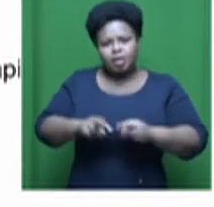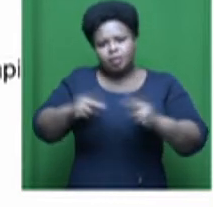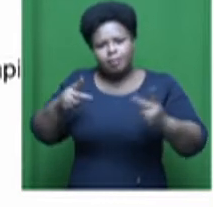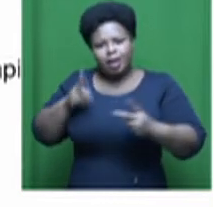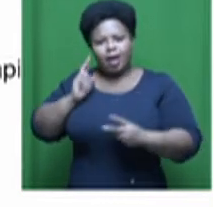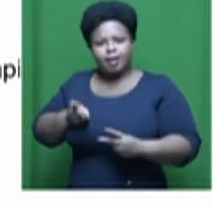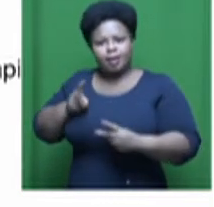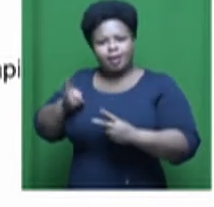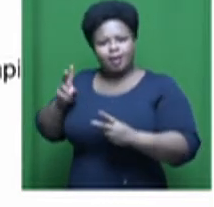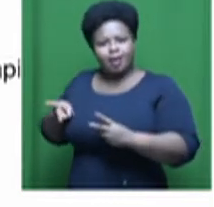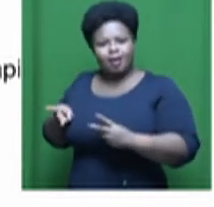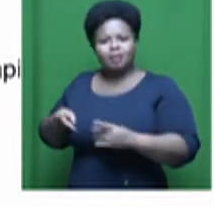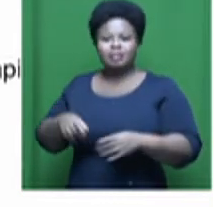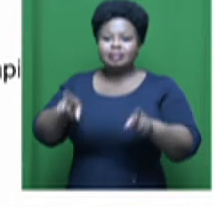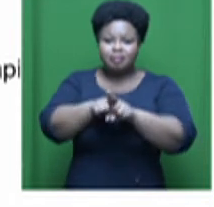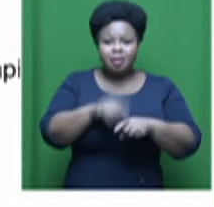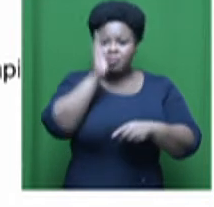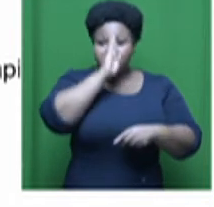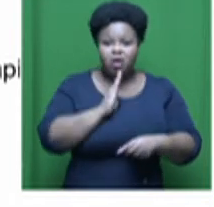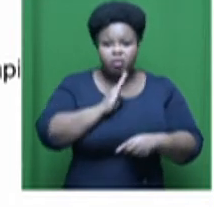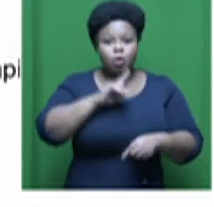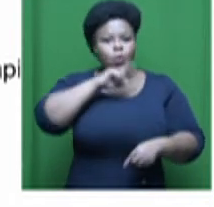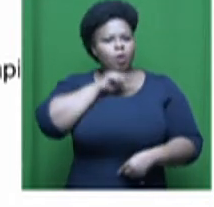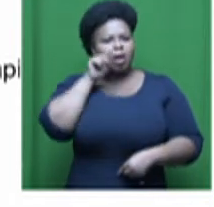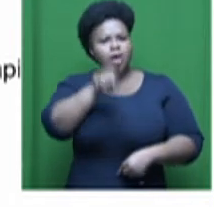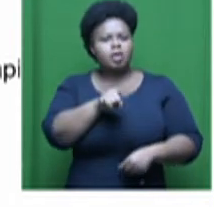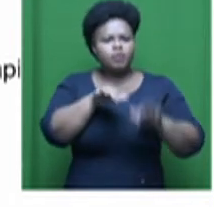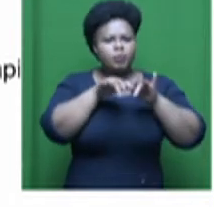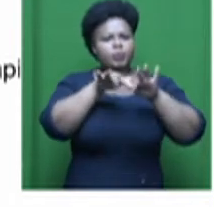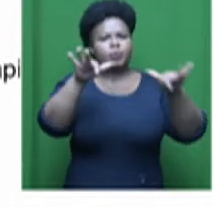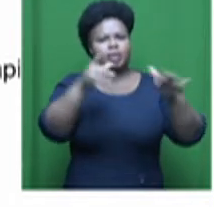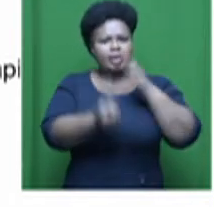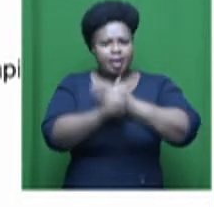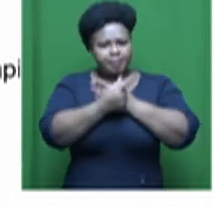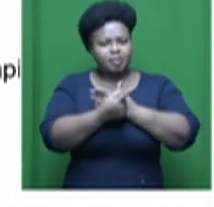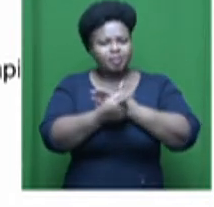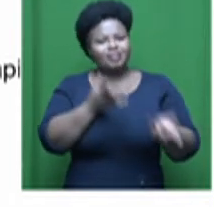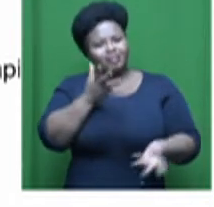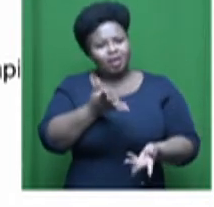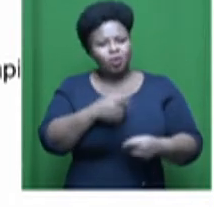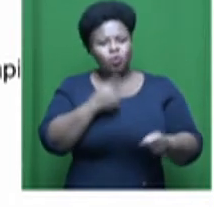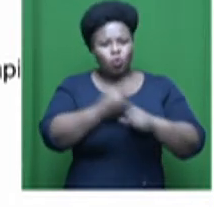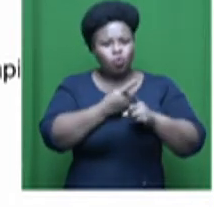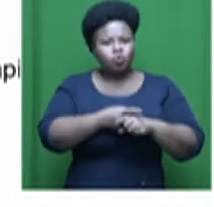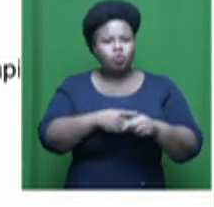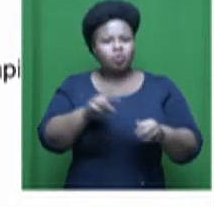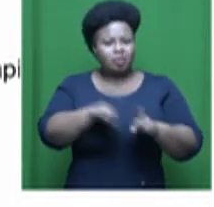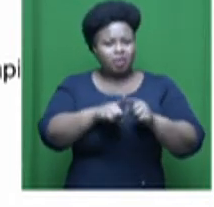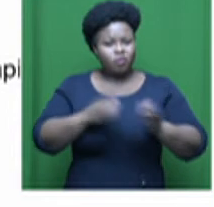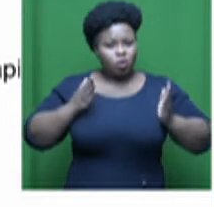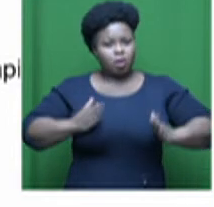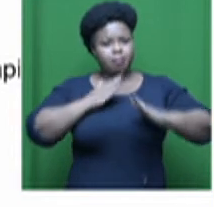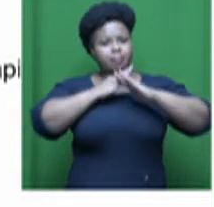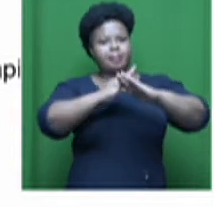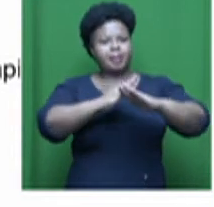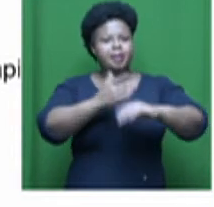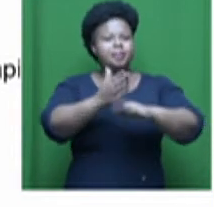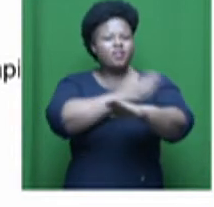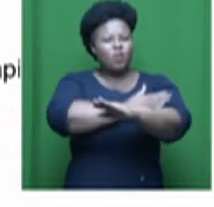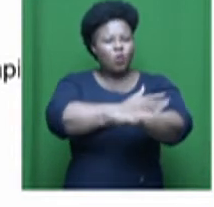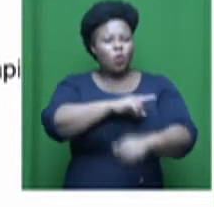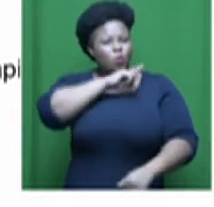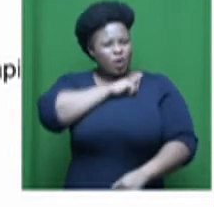place such as Brazil, where there was also high force of infection, that have become evasive to the immune responses that were induced because